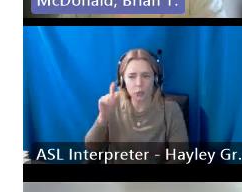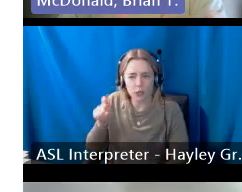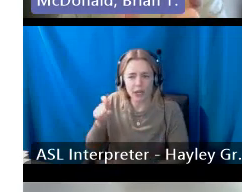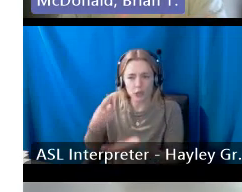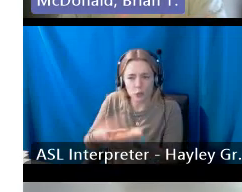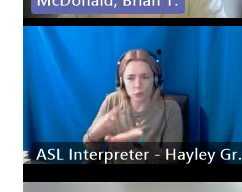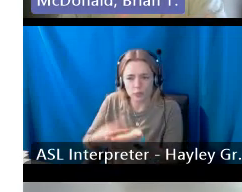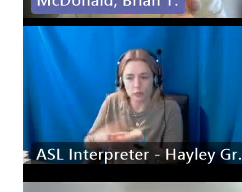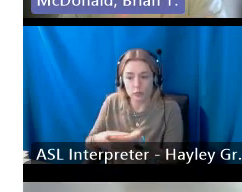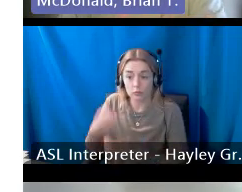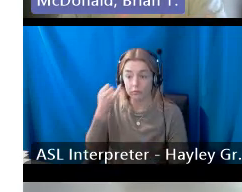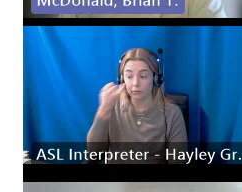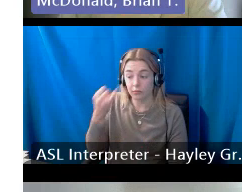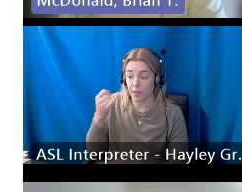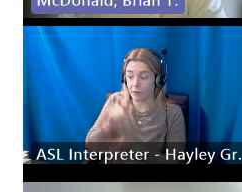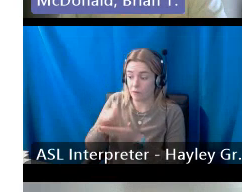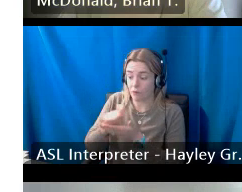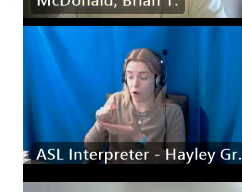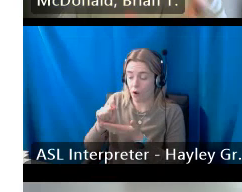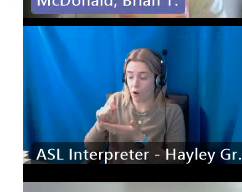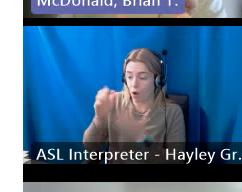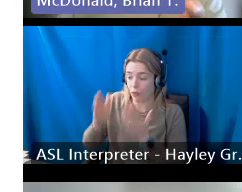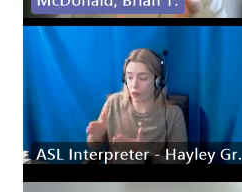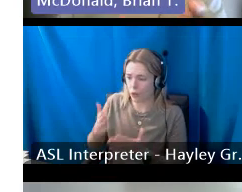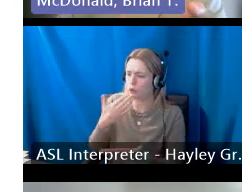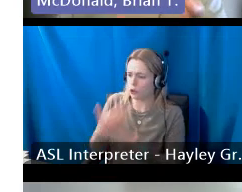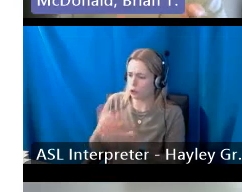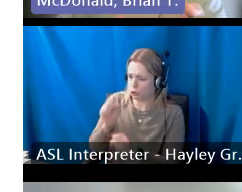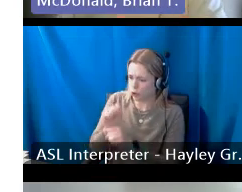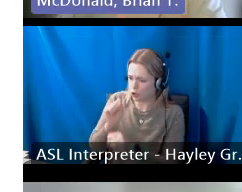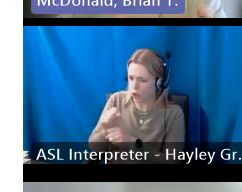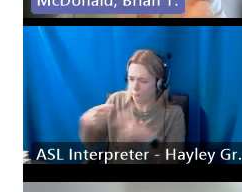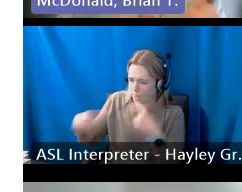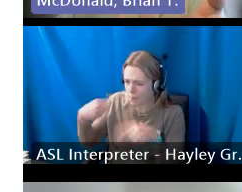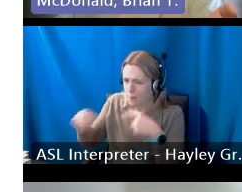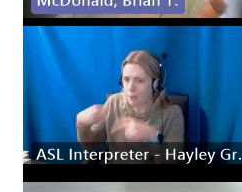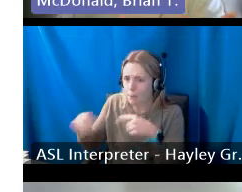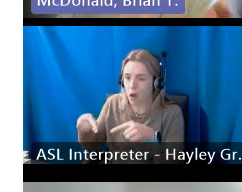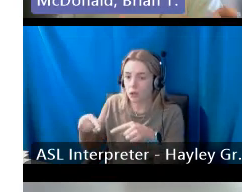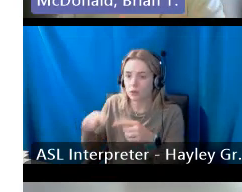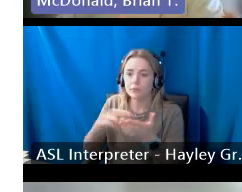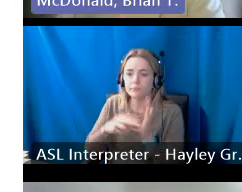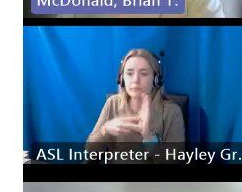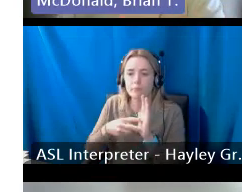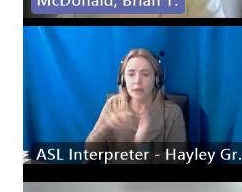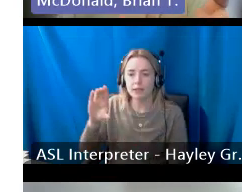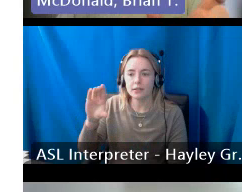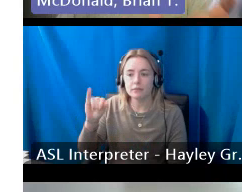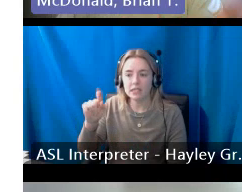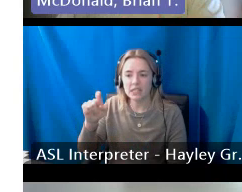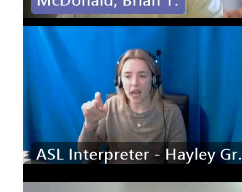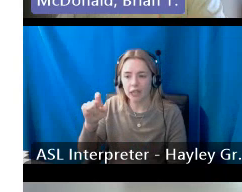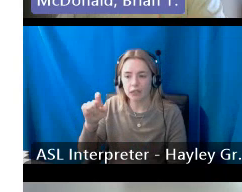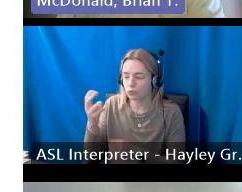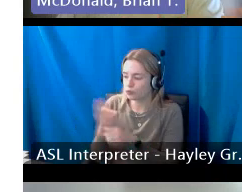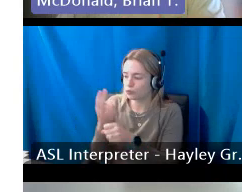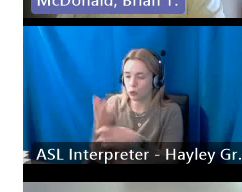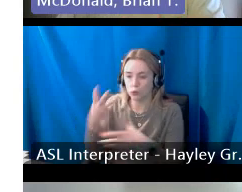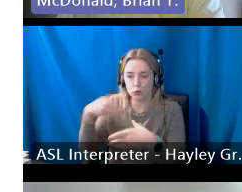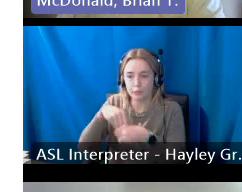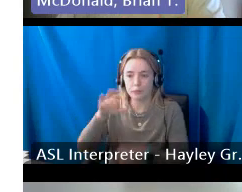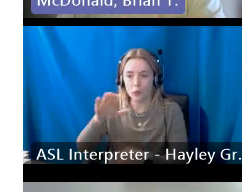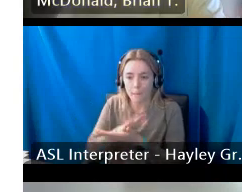that source, cite it, use it. Don't spend a lot of time on it if it's not something that you can't use to help